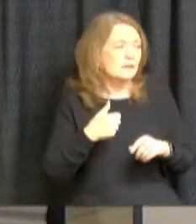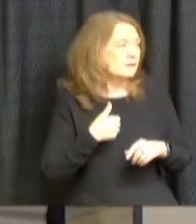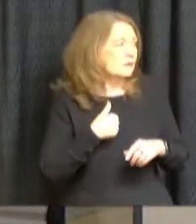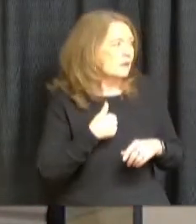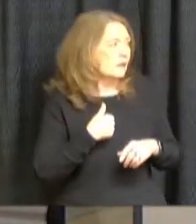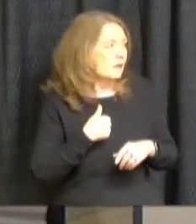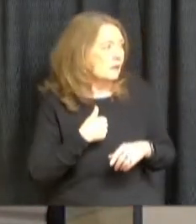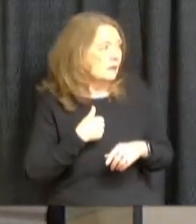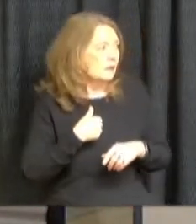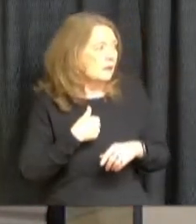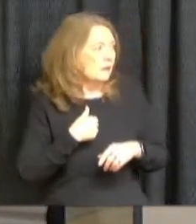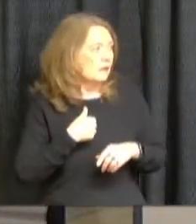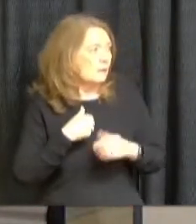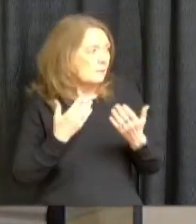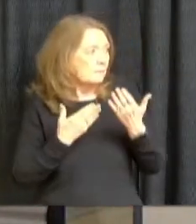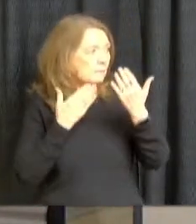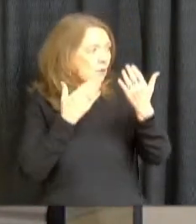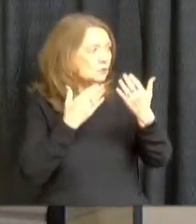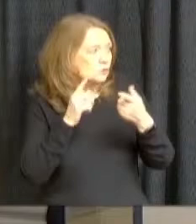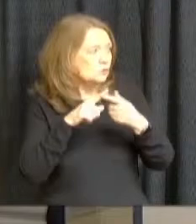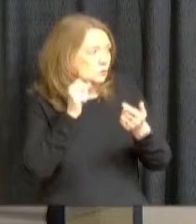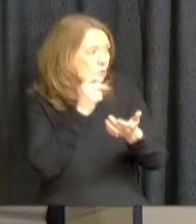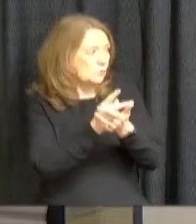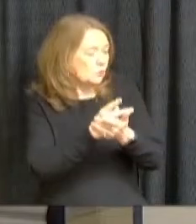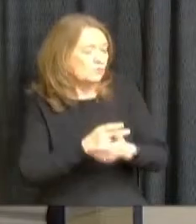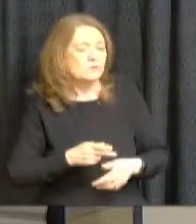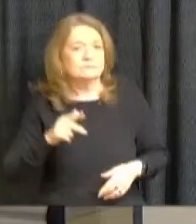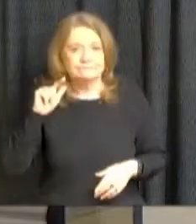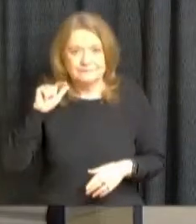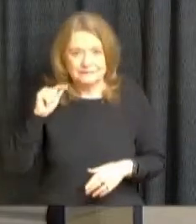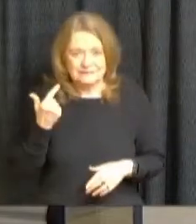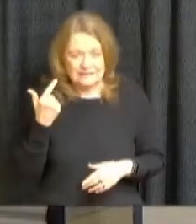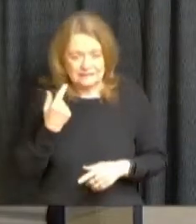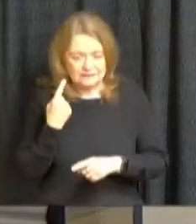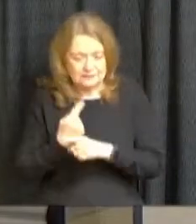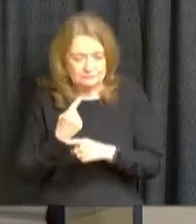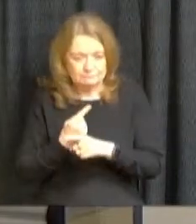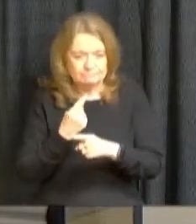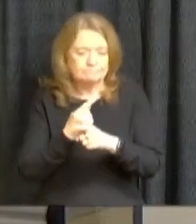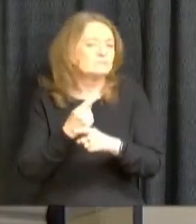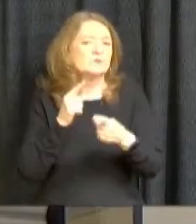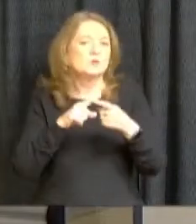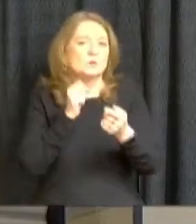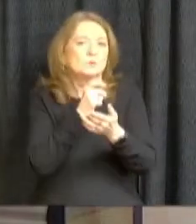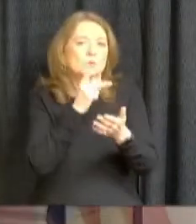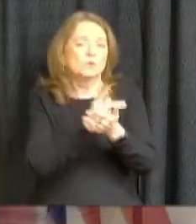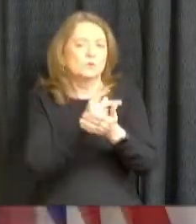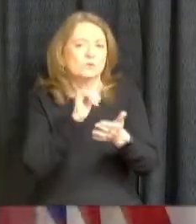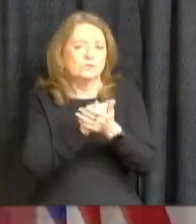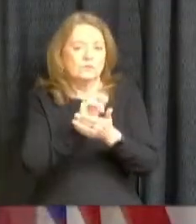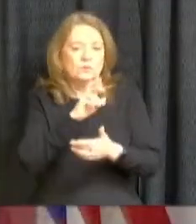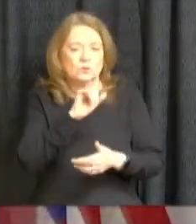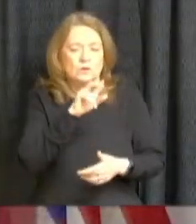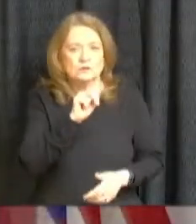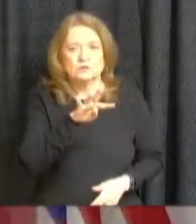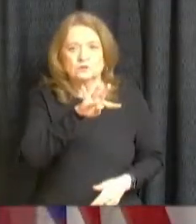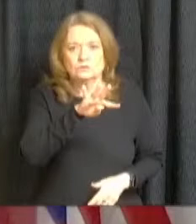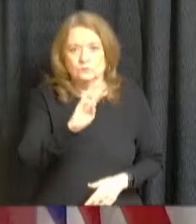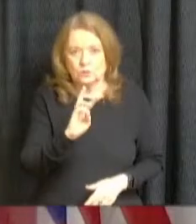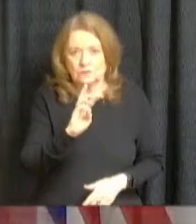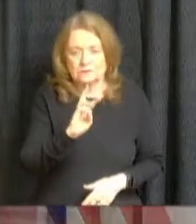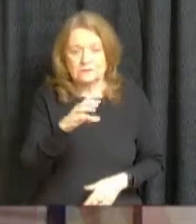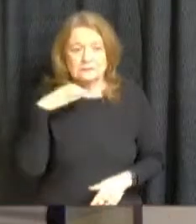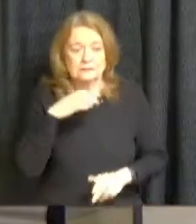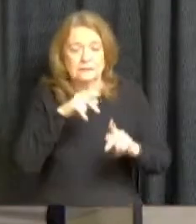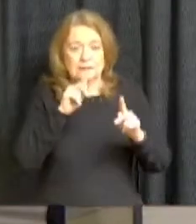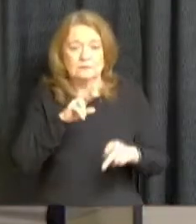I motion to approve. Motion been made and properly seconded to approve Resolution 46. Councilperson